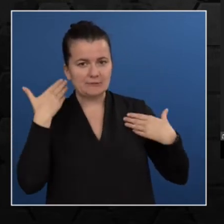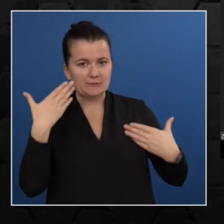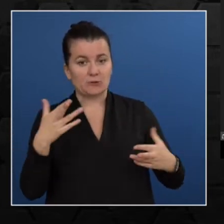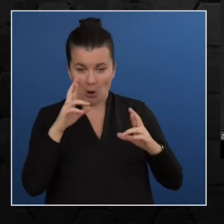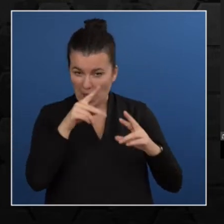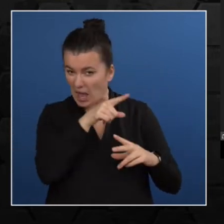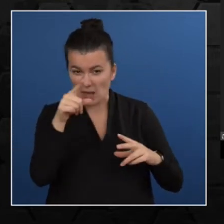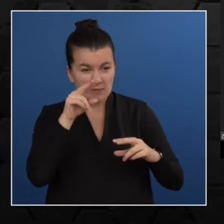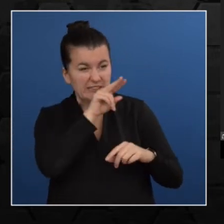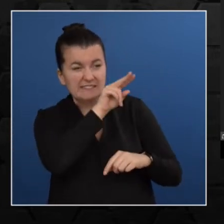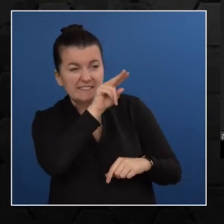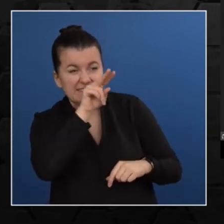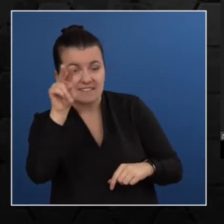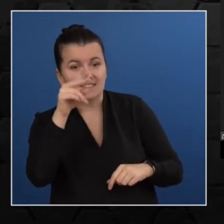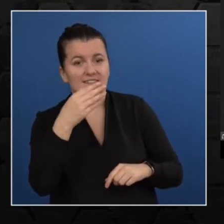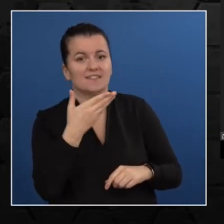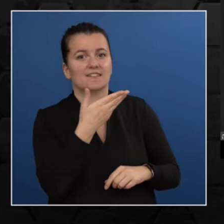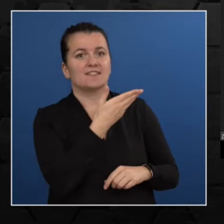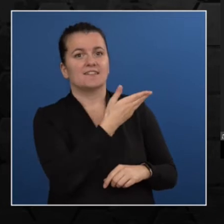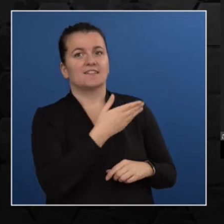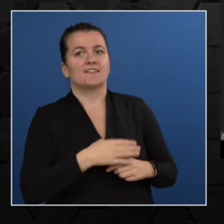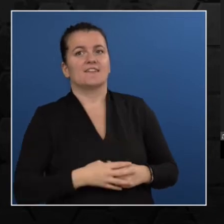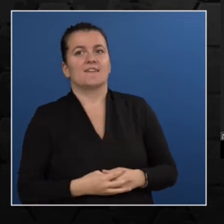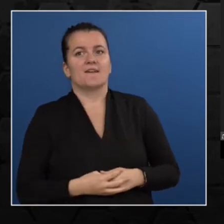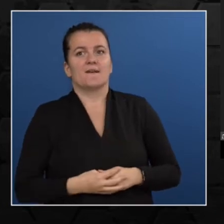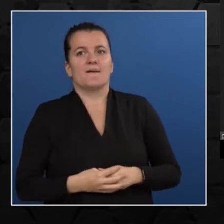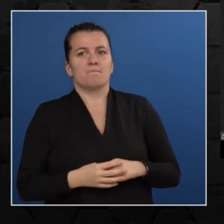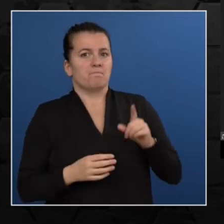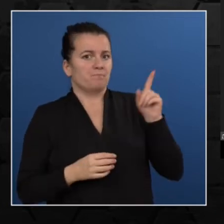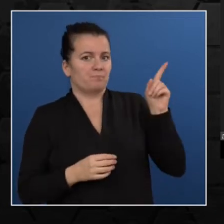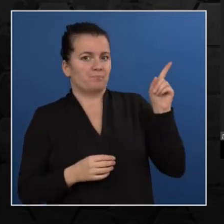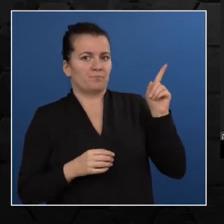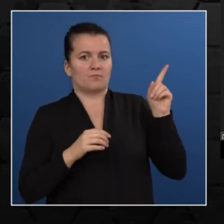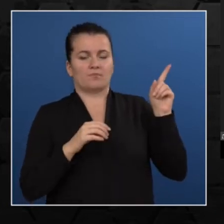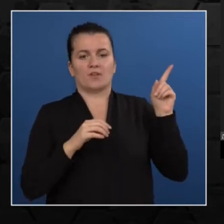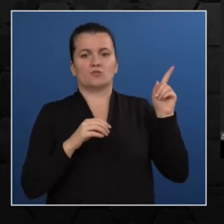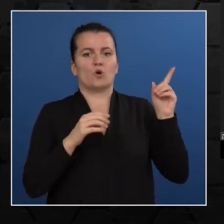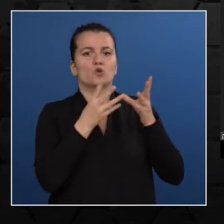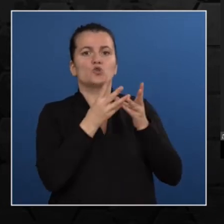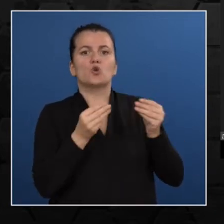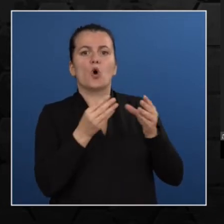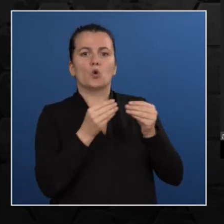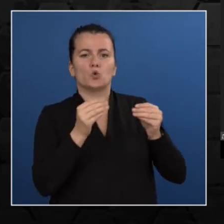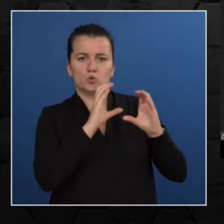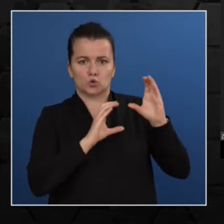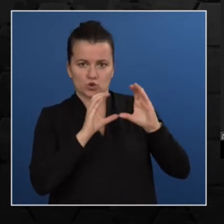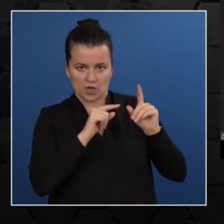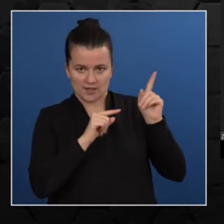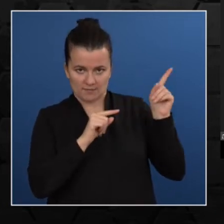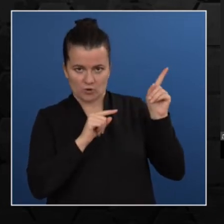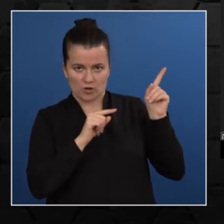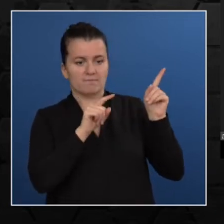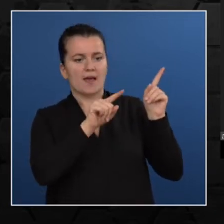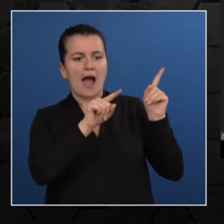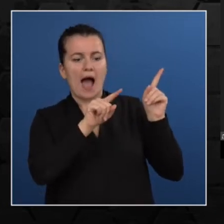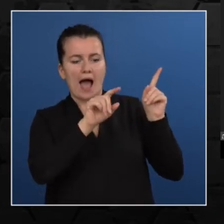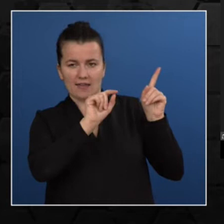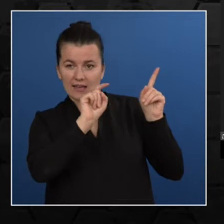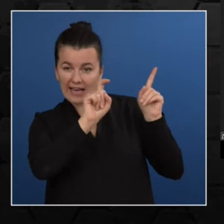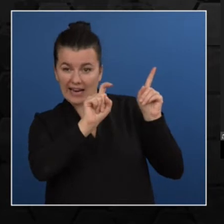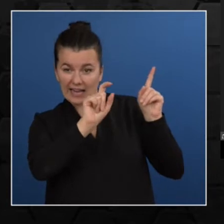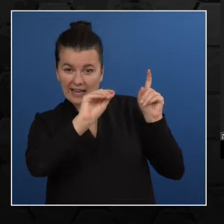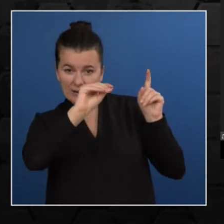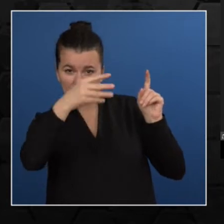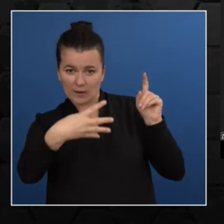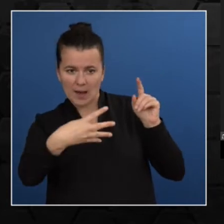is that you come to your Solution Explorer and you click on your project, right? After clicking on your project, you right click it